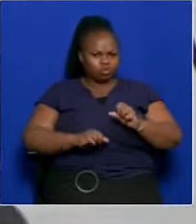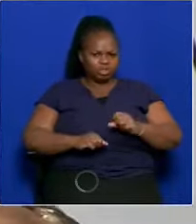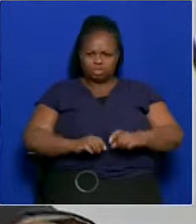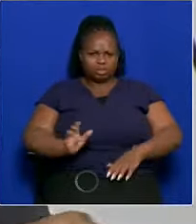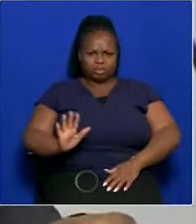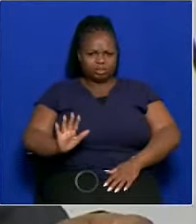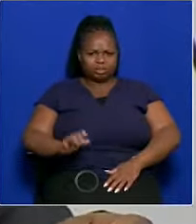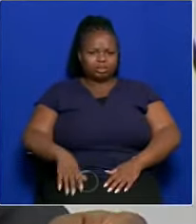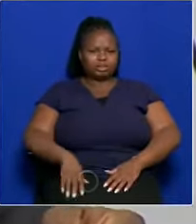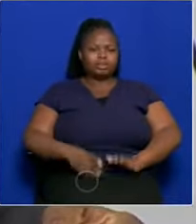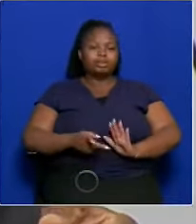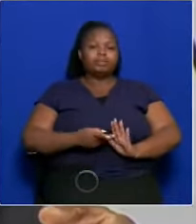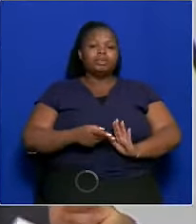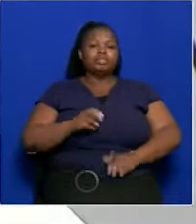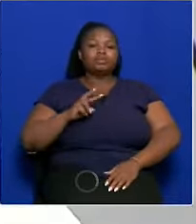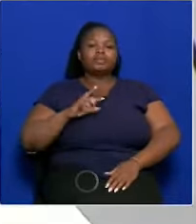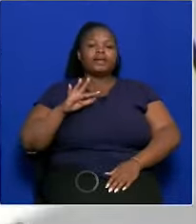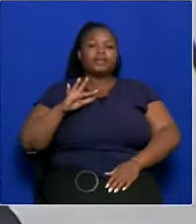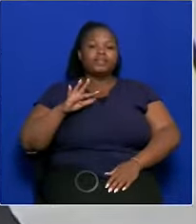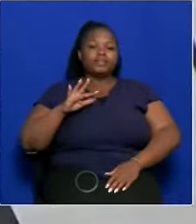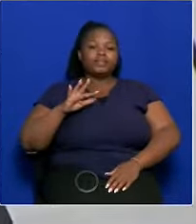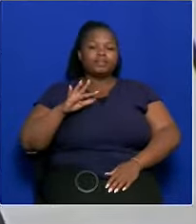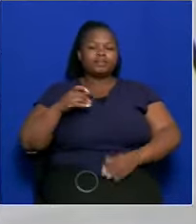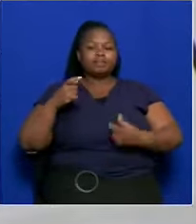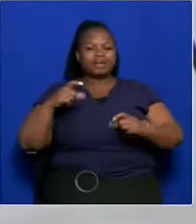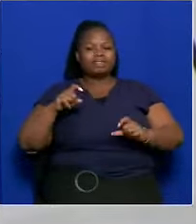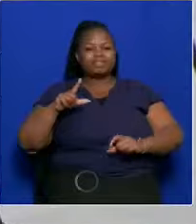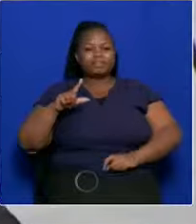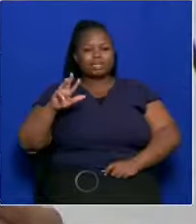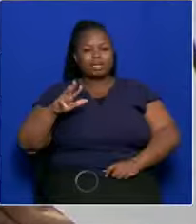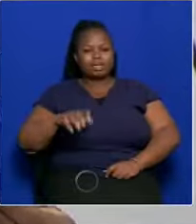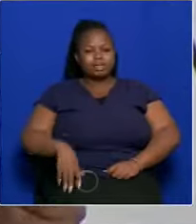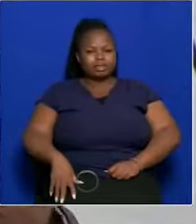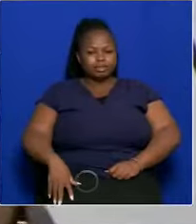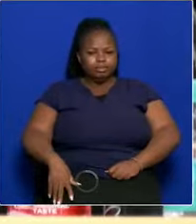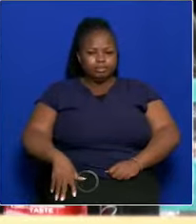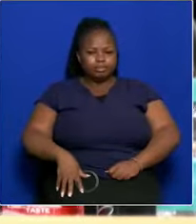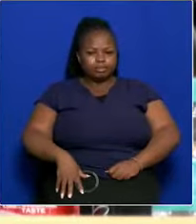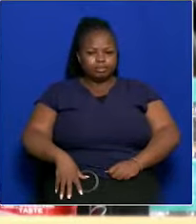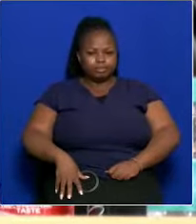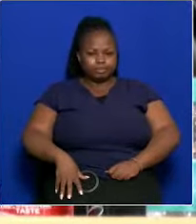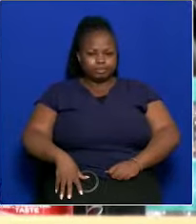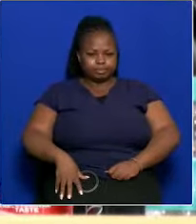25 at paragraph 79. My apologies.